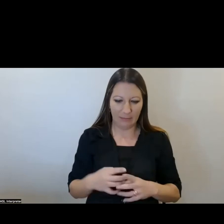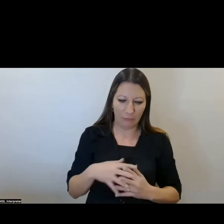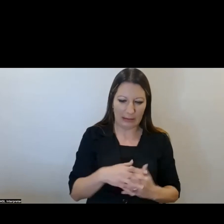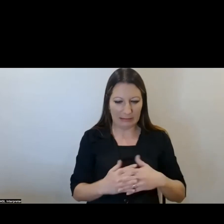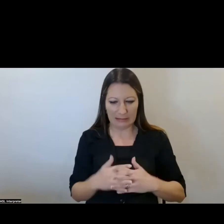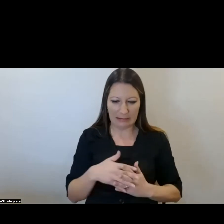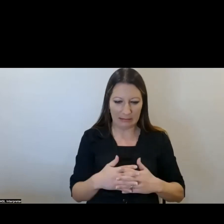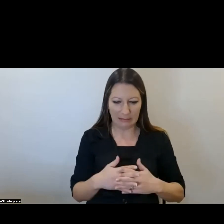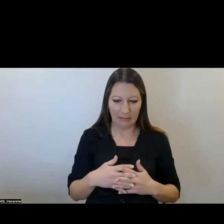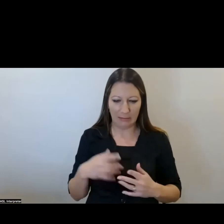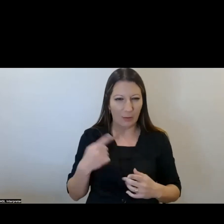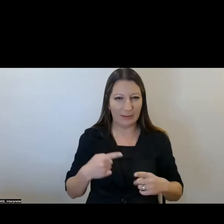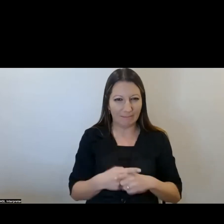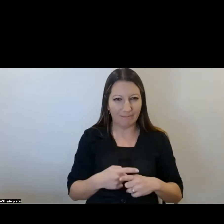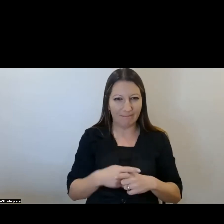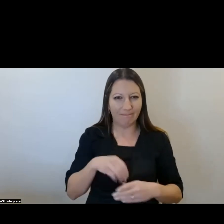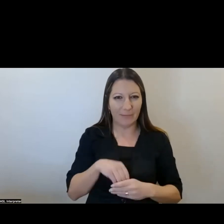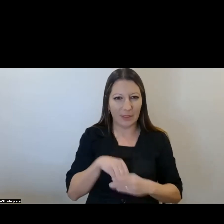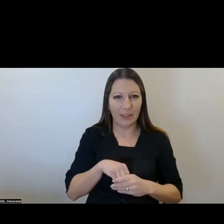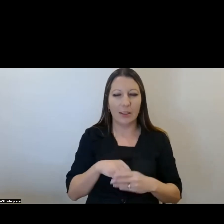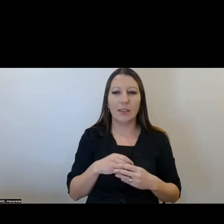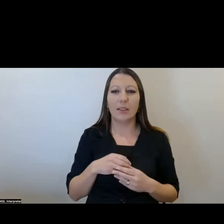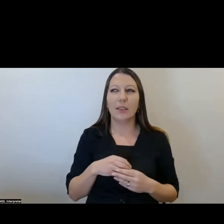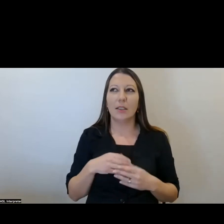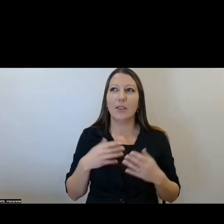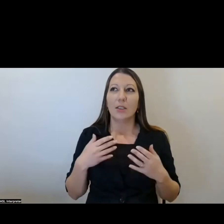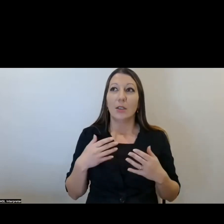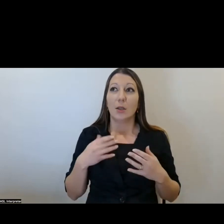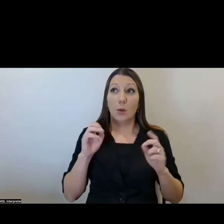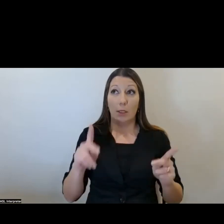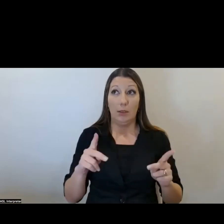So as I said before,